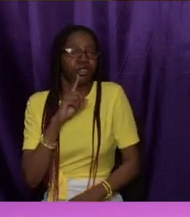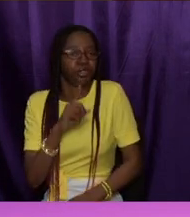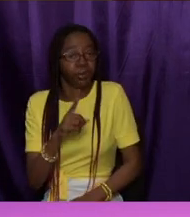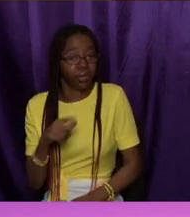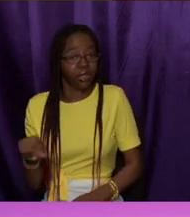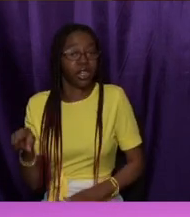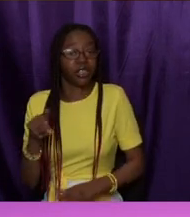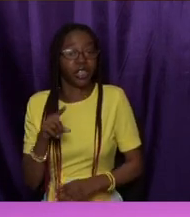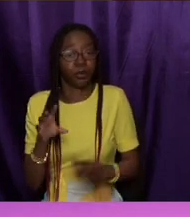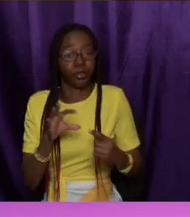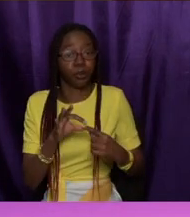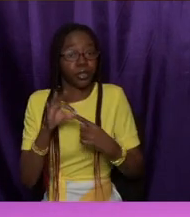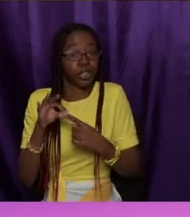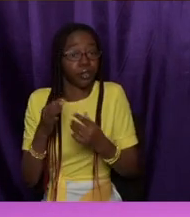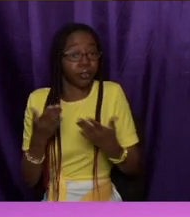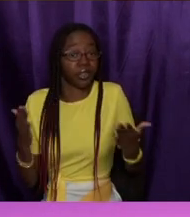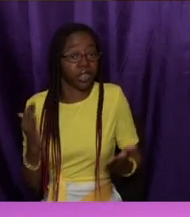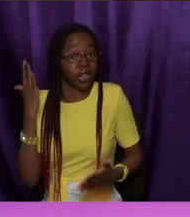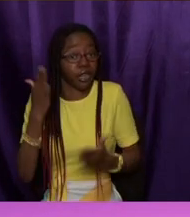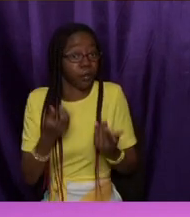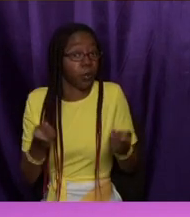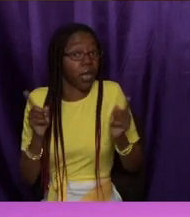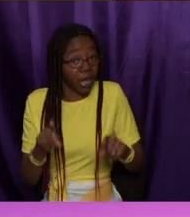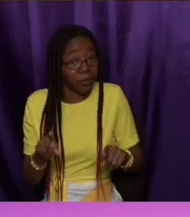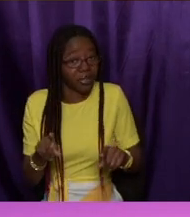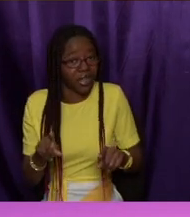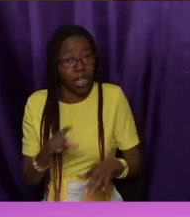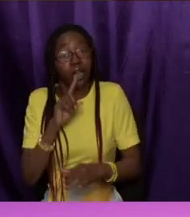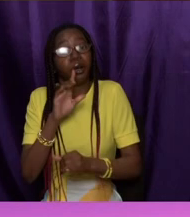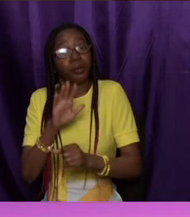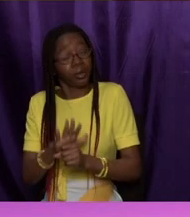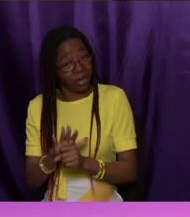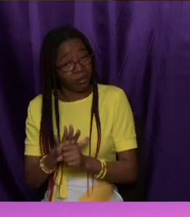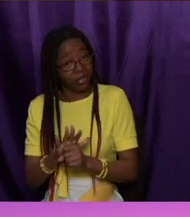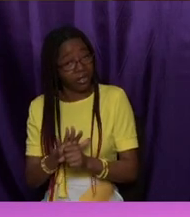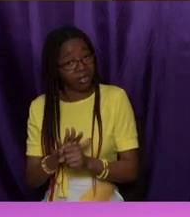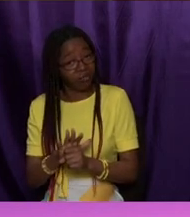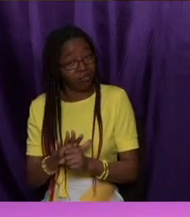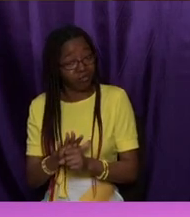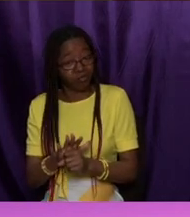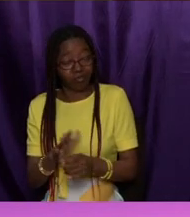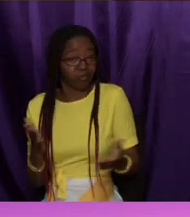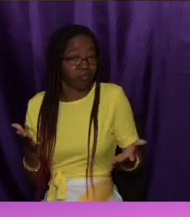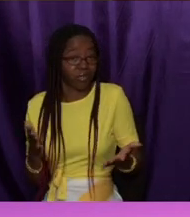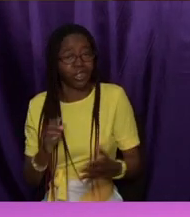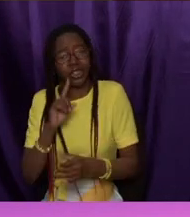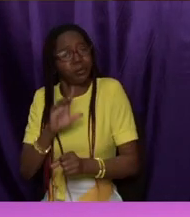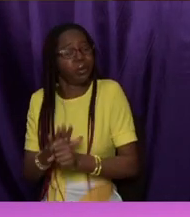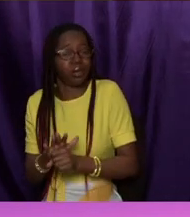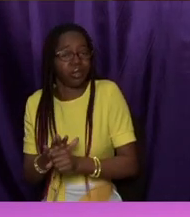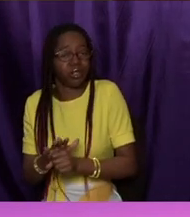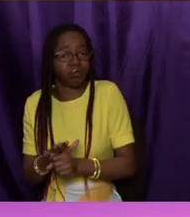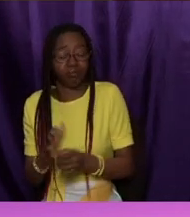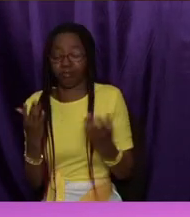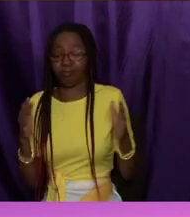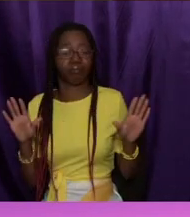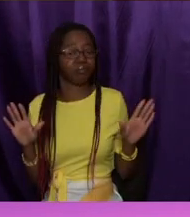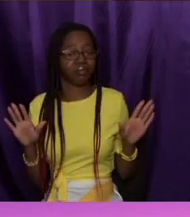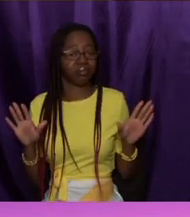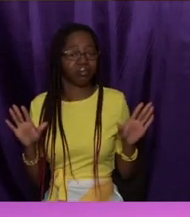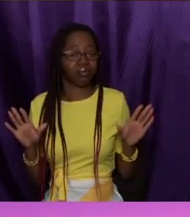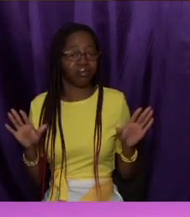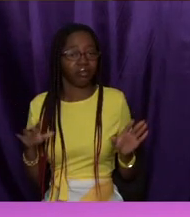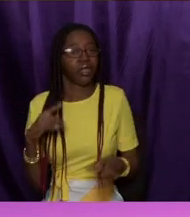do a particular thing, that it's going to happen. But a promise is just a promise. And